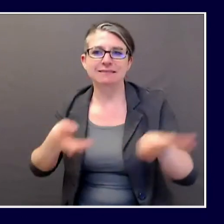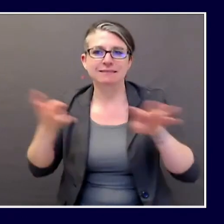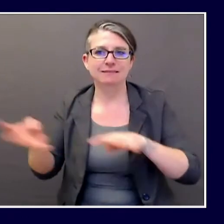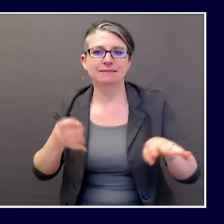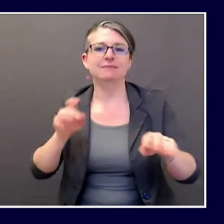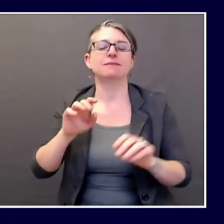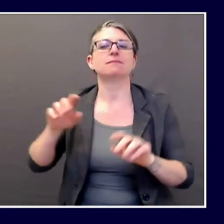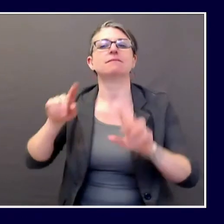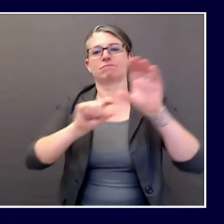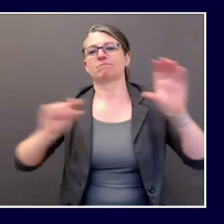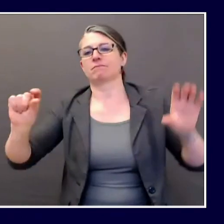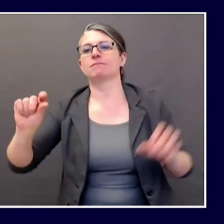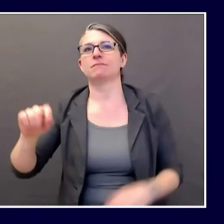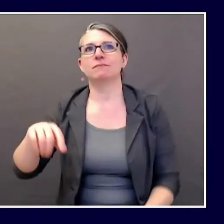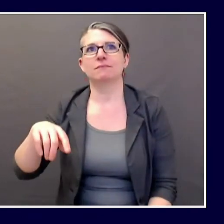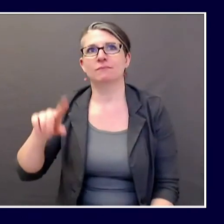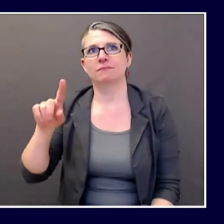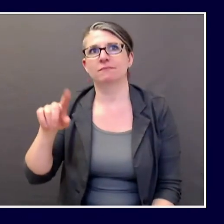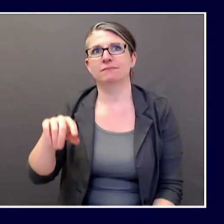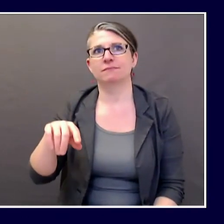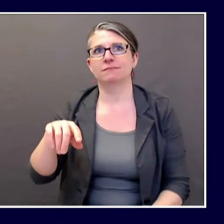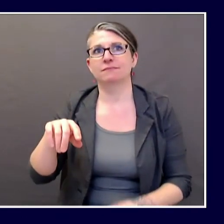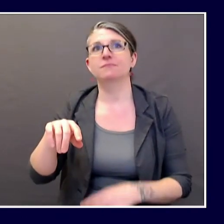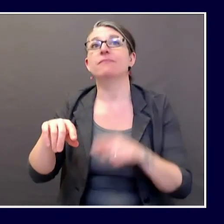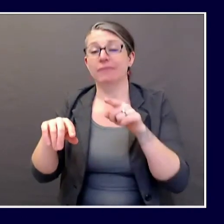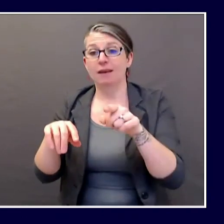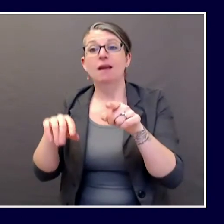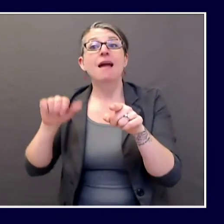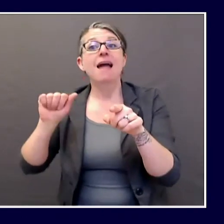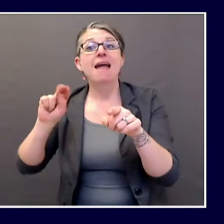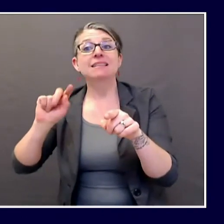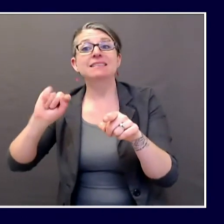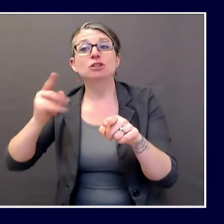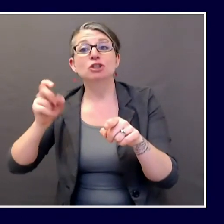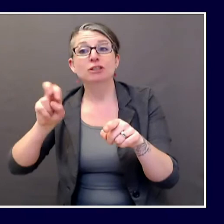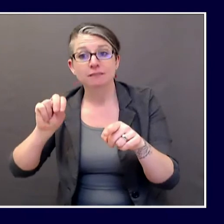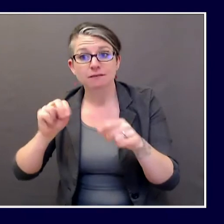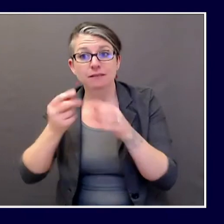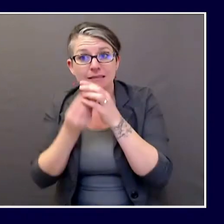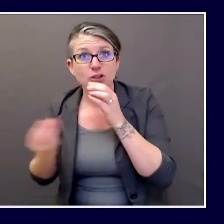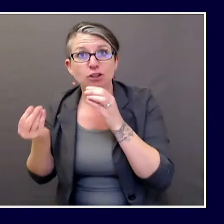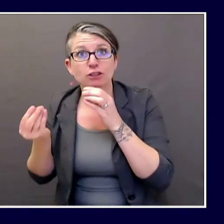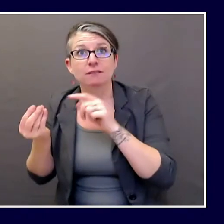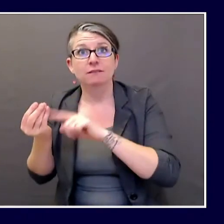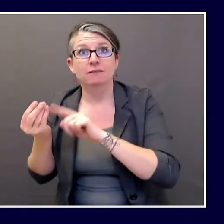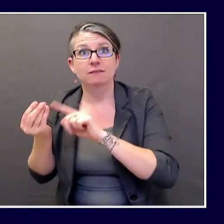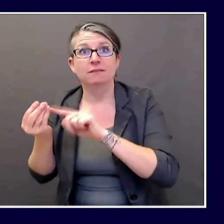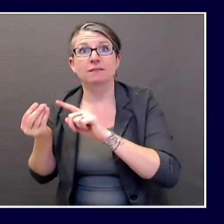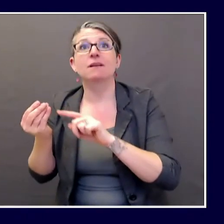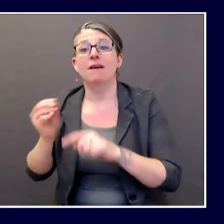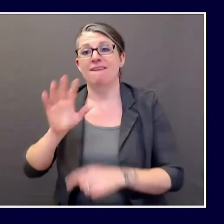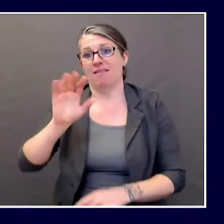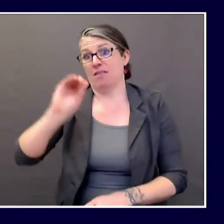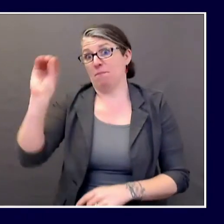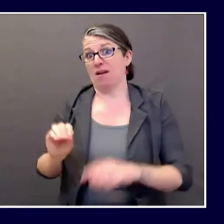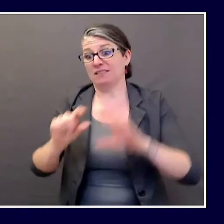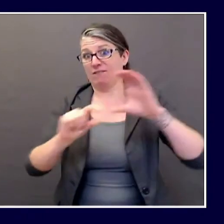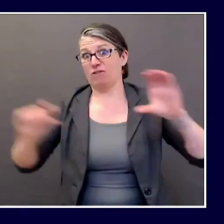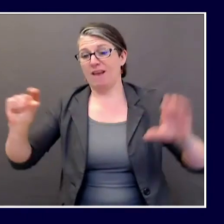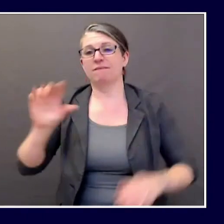And there are about 132 antigen tests that are being conducted for every 100,000 people in the state right now.